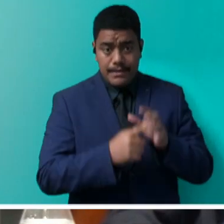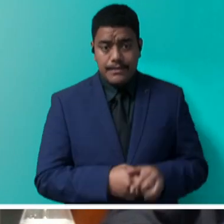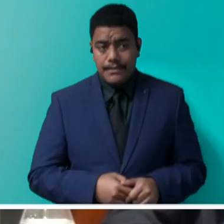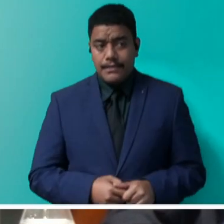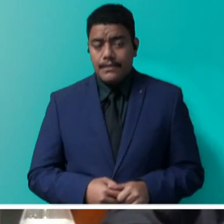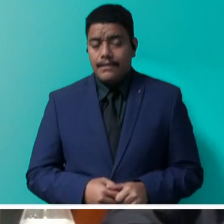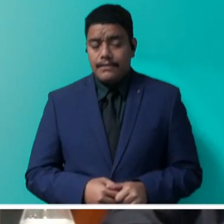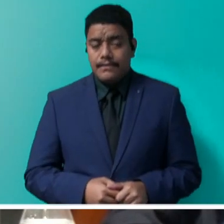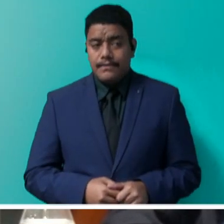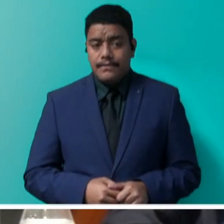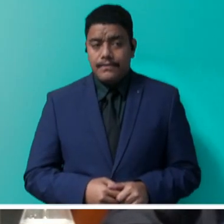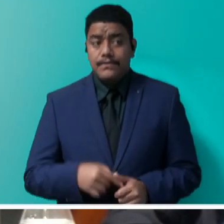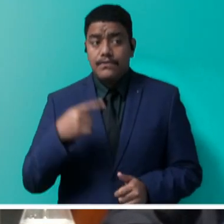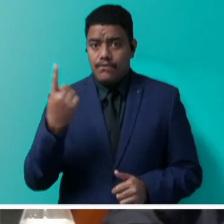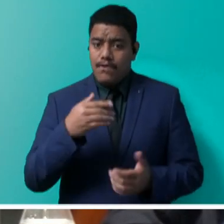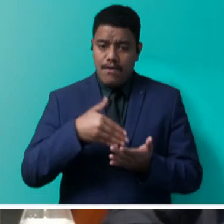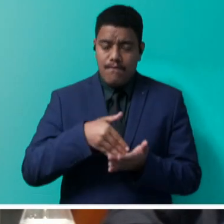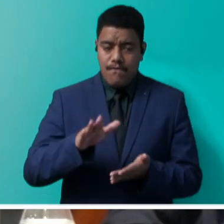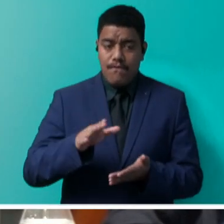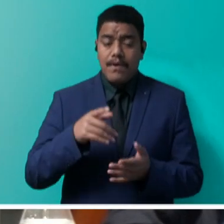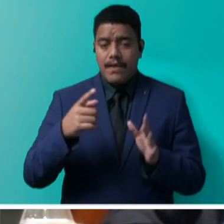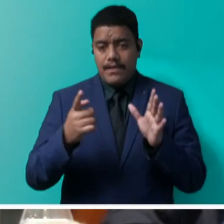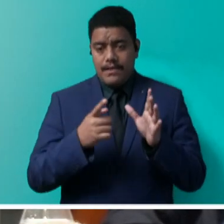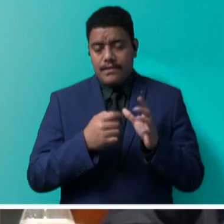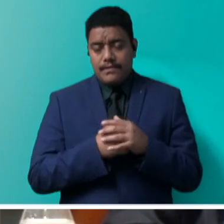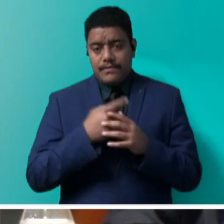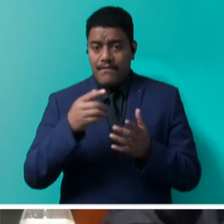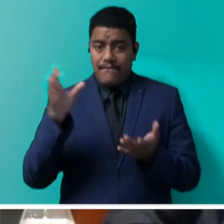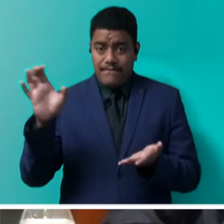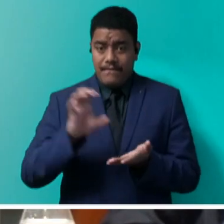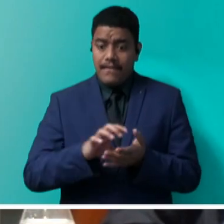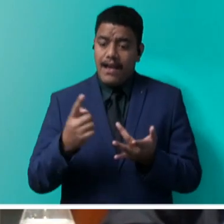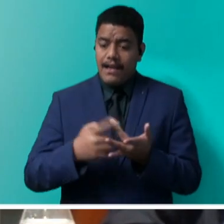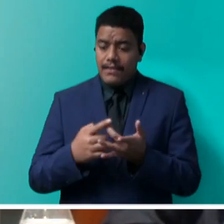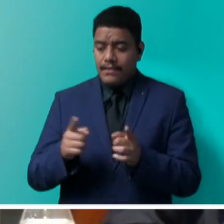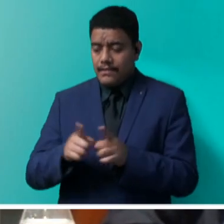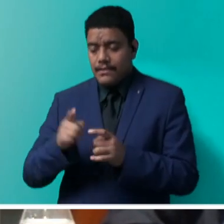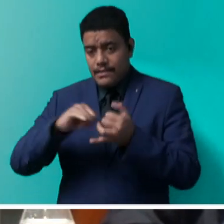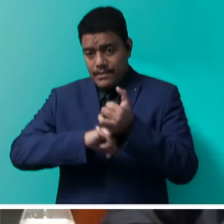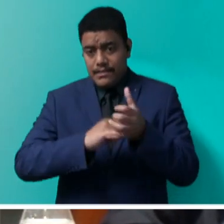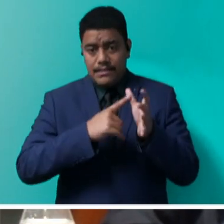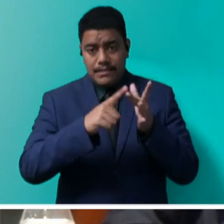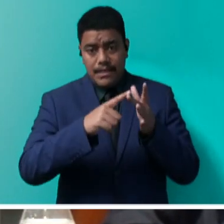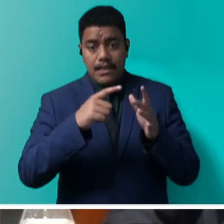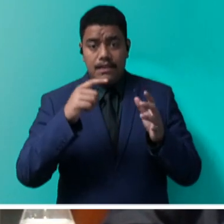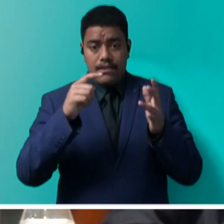Ndongoloa, who are approved by the ADB funding, while others like Sayoko, 190 meters,